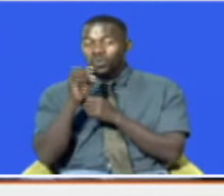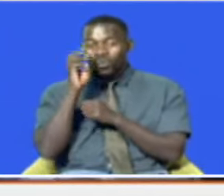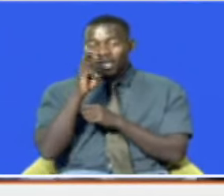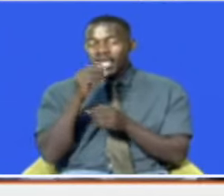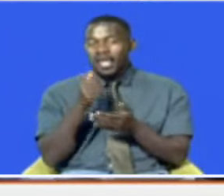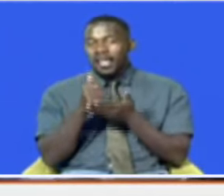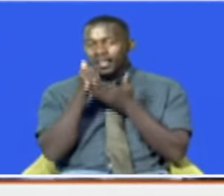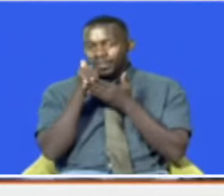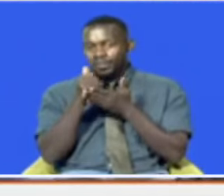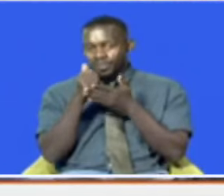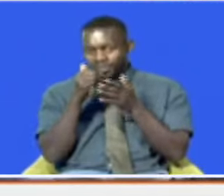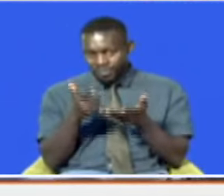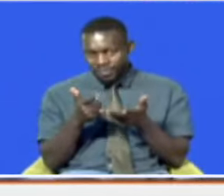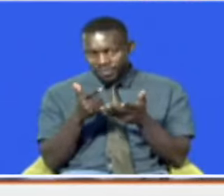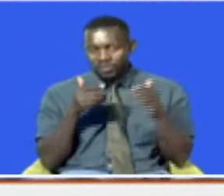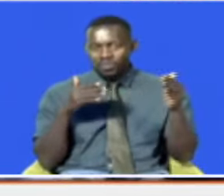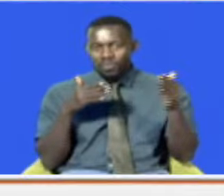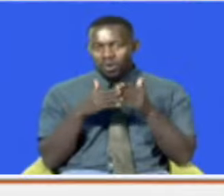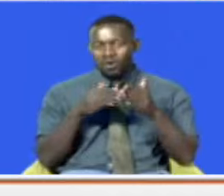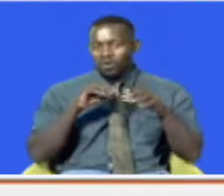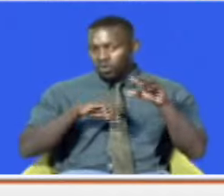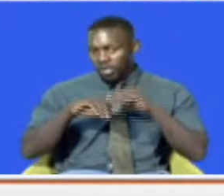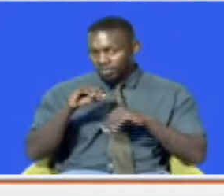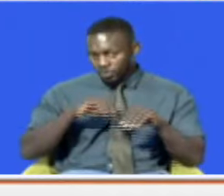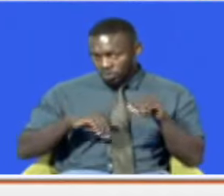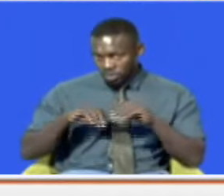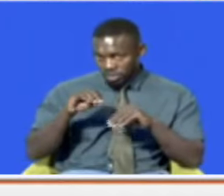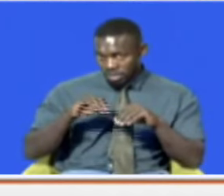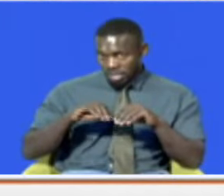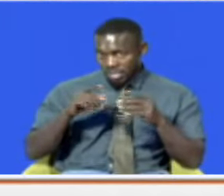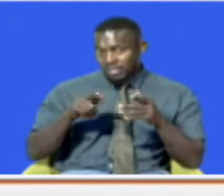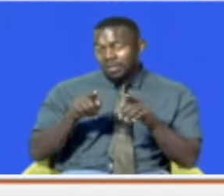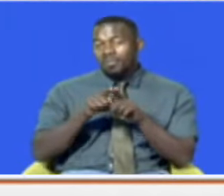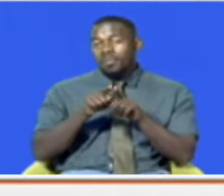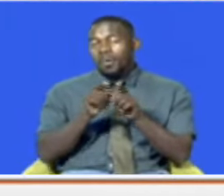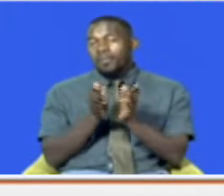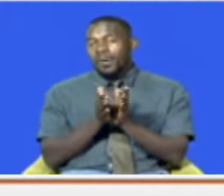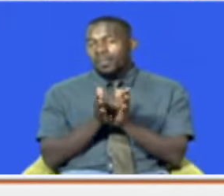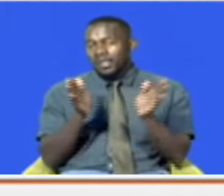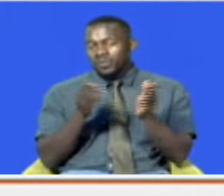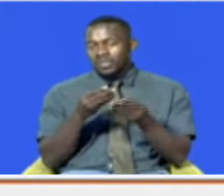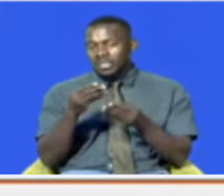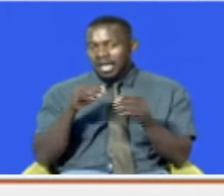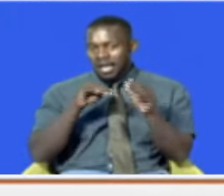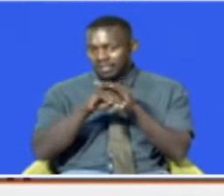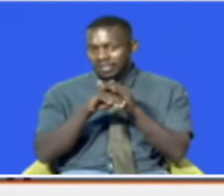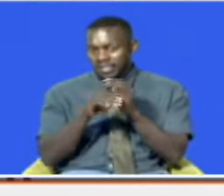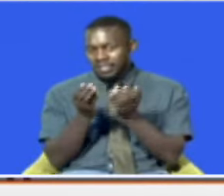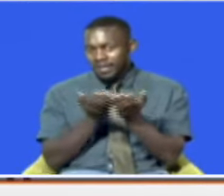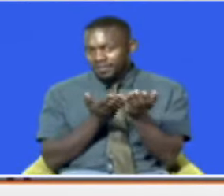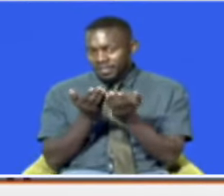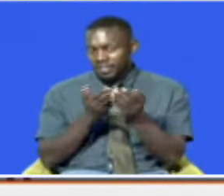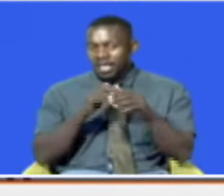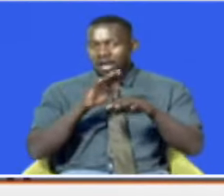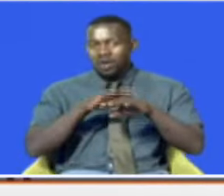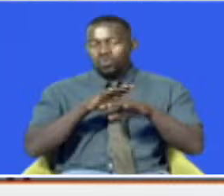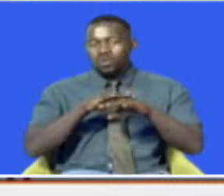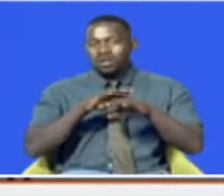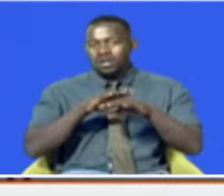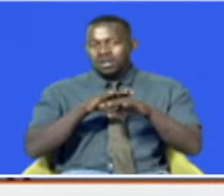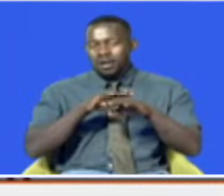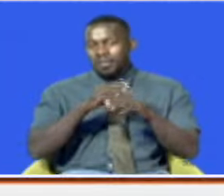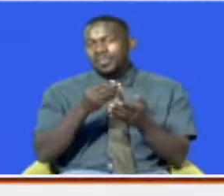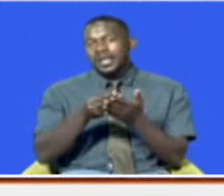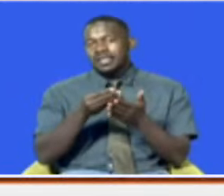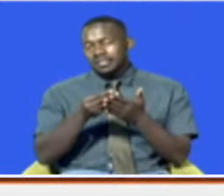out-of-pocket expenditure on health for its members, who will now be able to access services at a standardized rate across all the facilities in